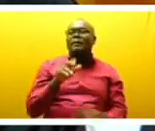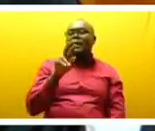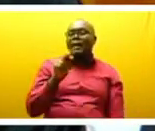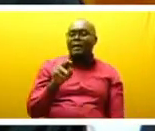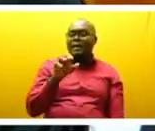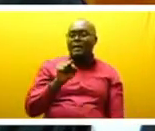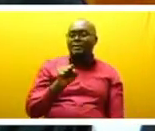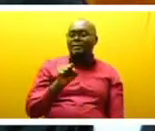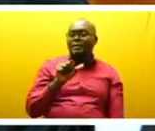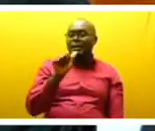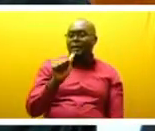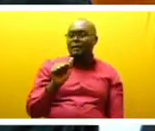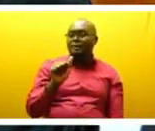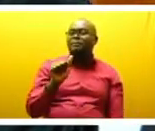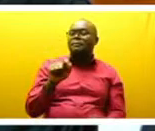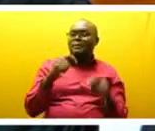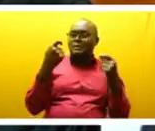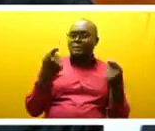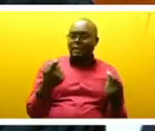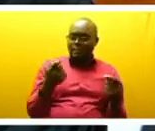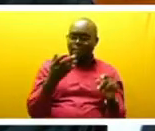NSAC team had left.